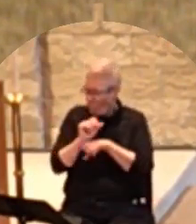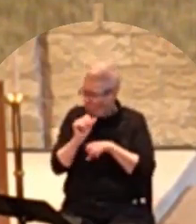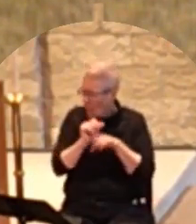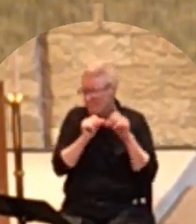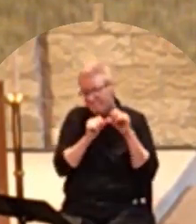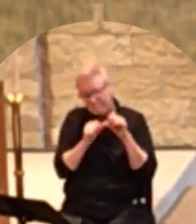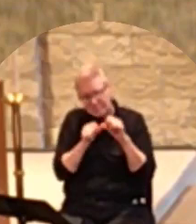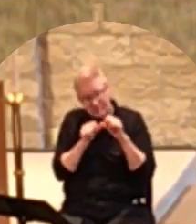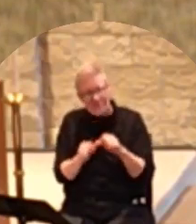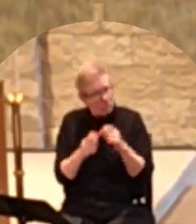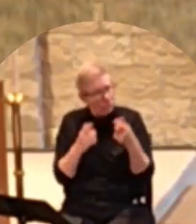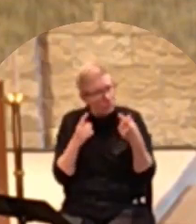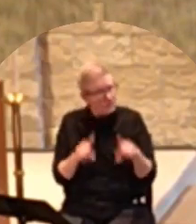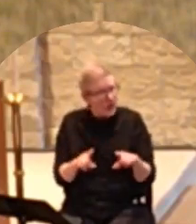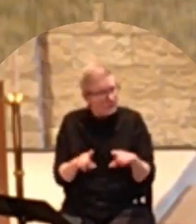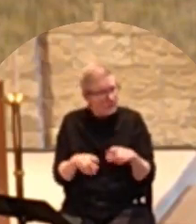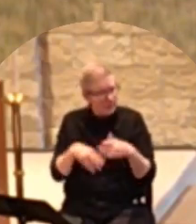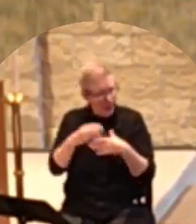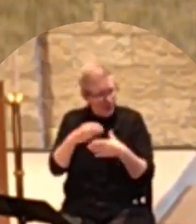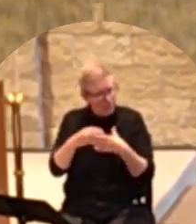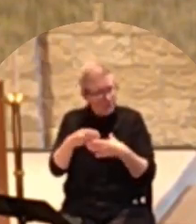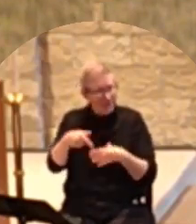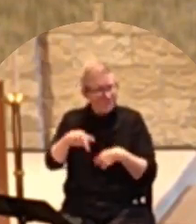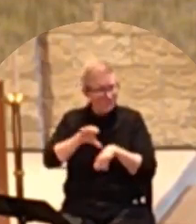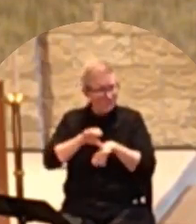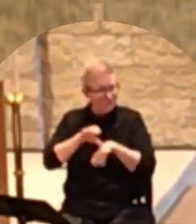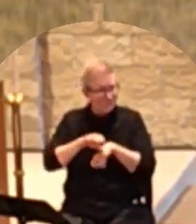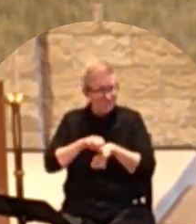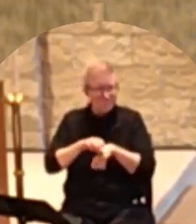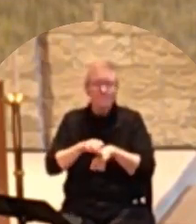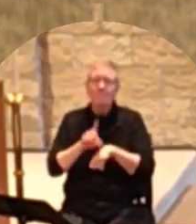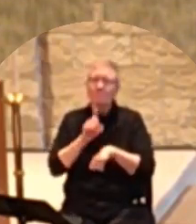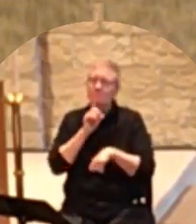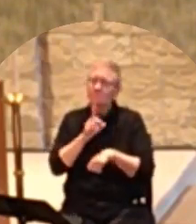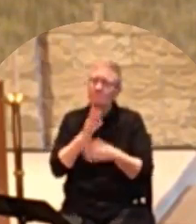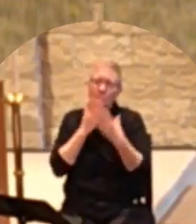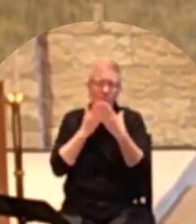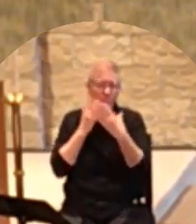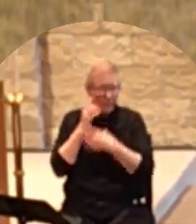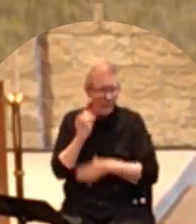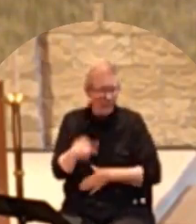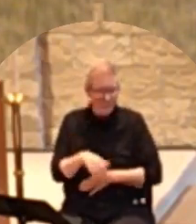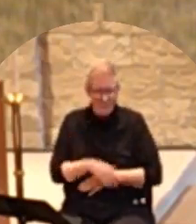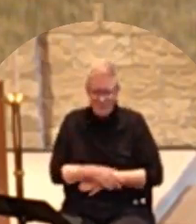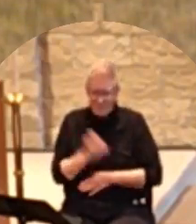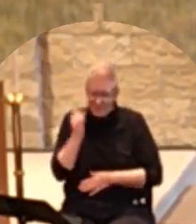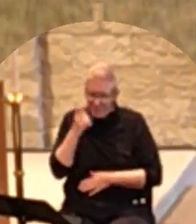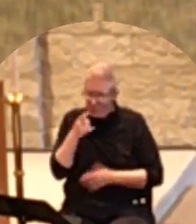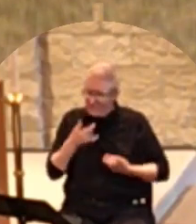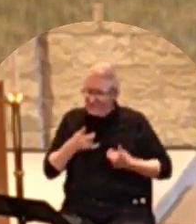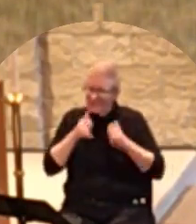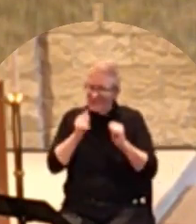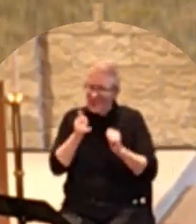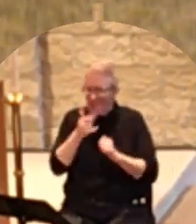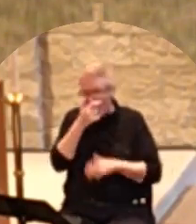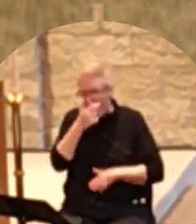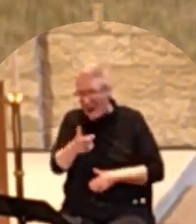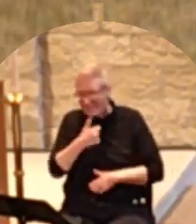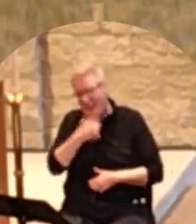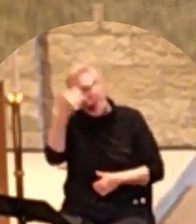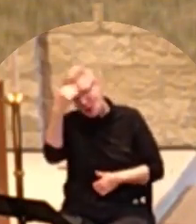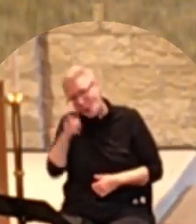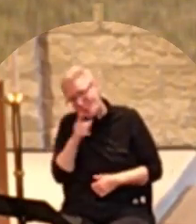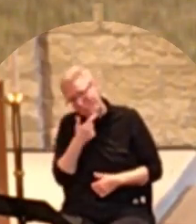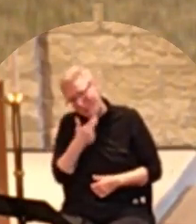continue to happen, and for that we are grateful. So if you're still with us, which I know you are, I'm going to invite you to, if